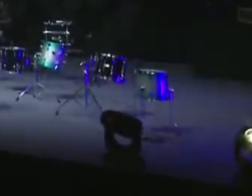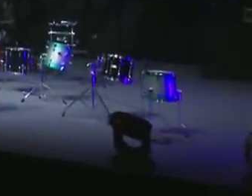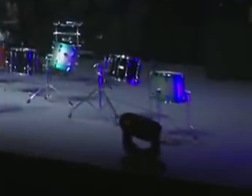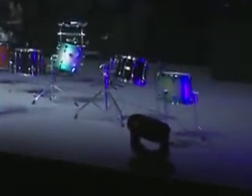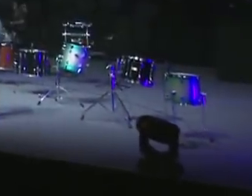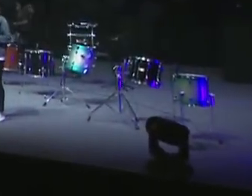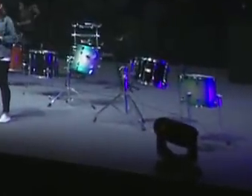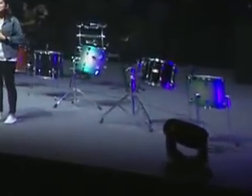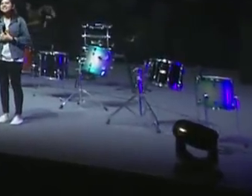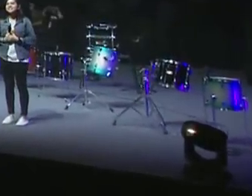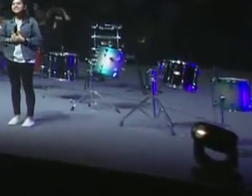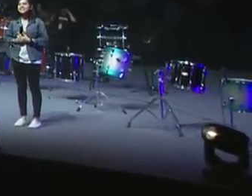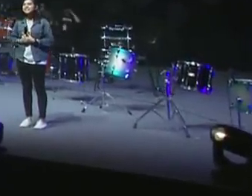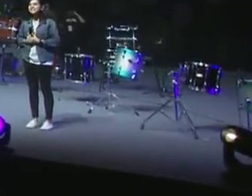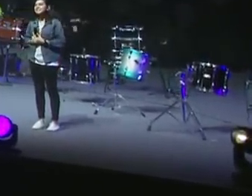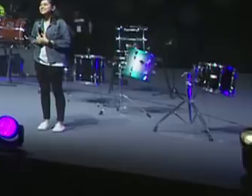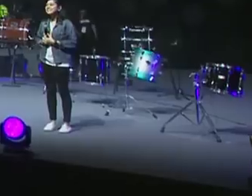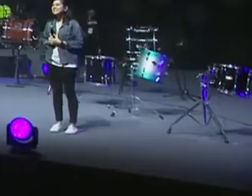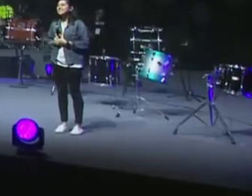That verse 4,